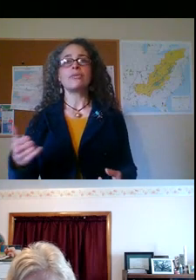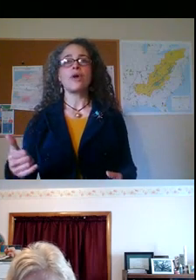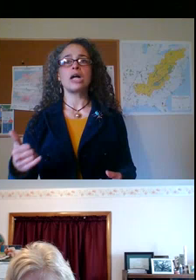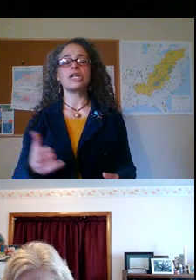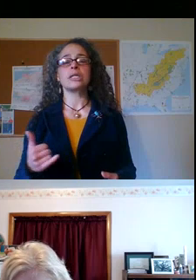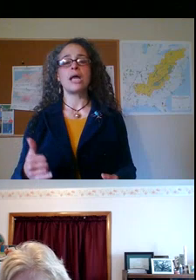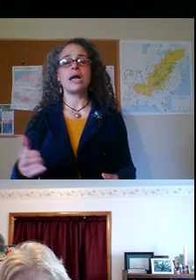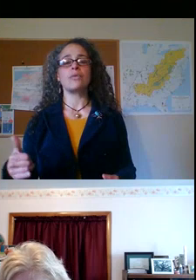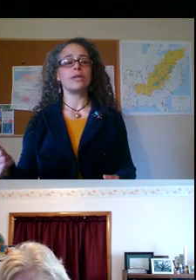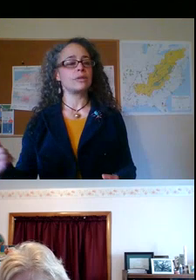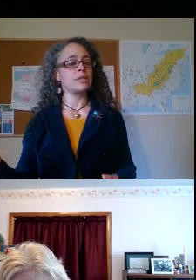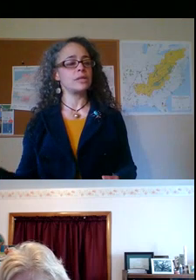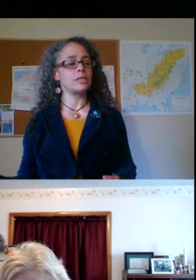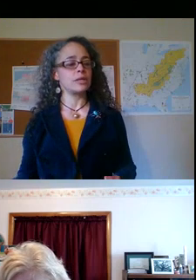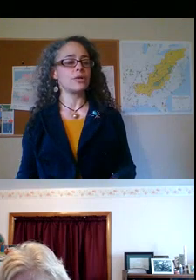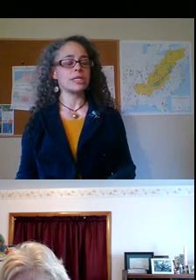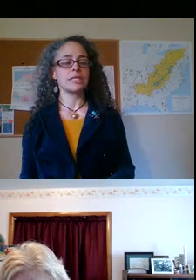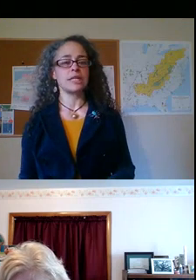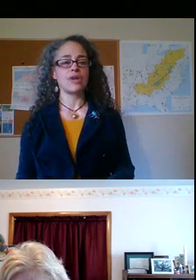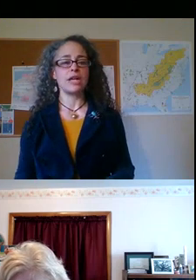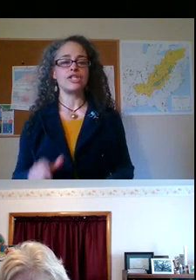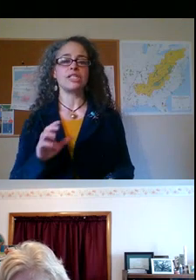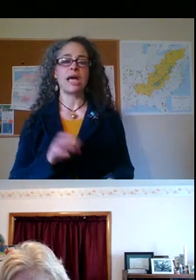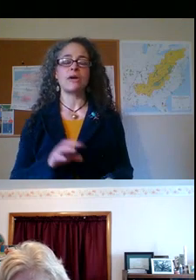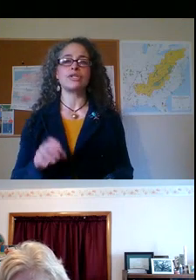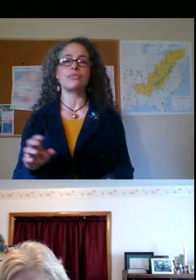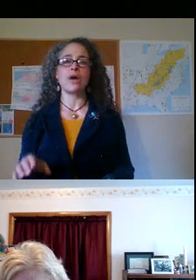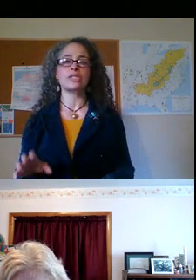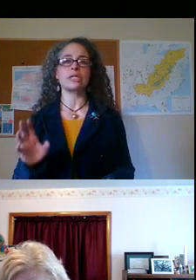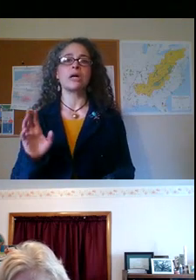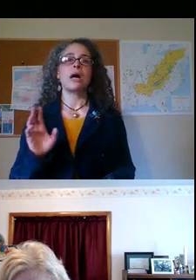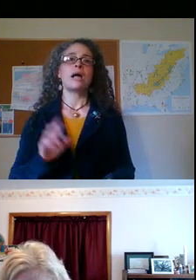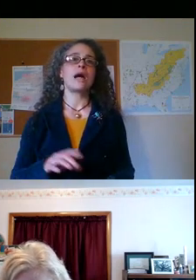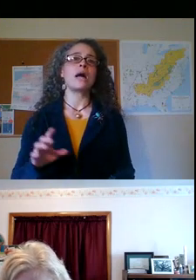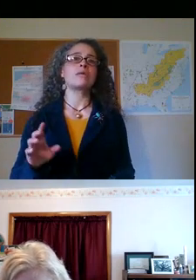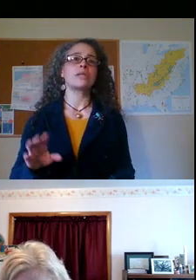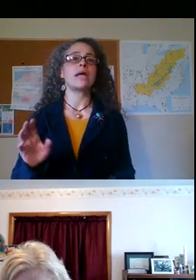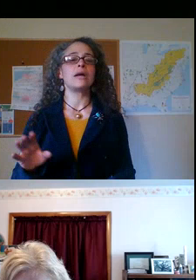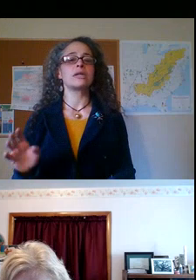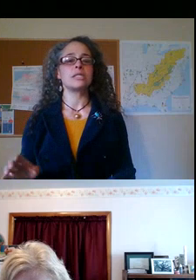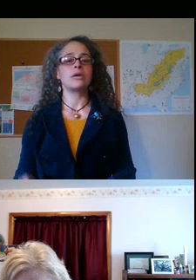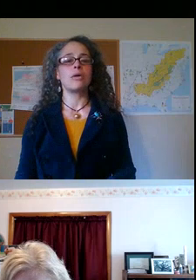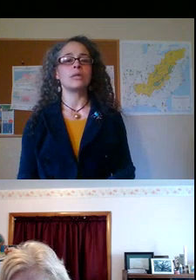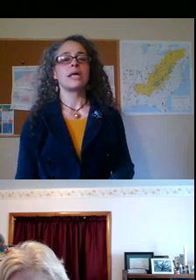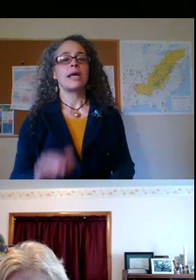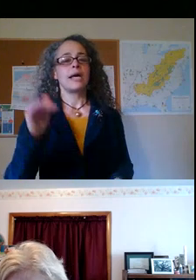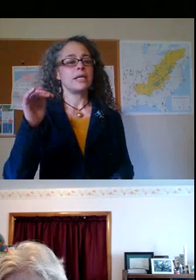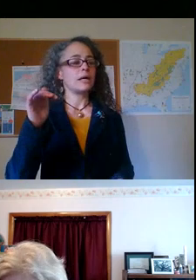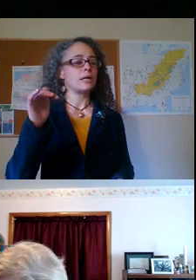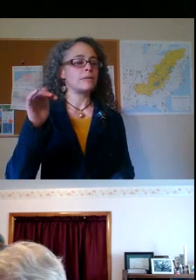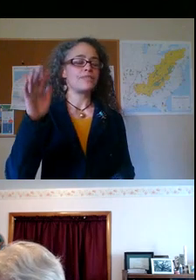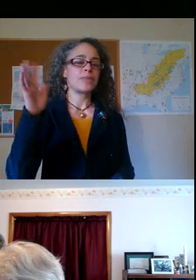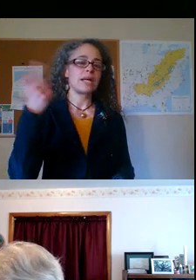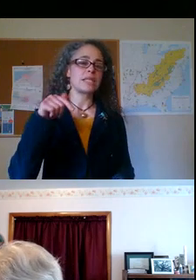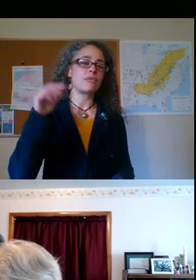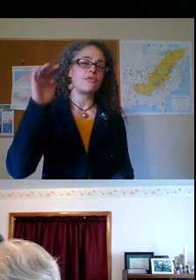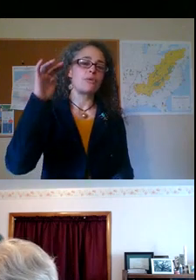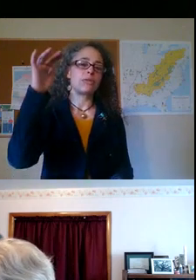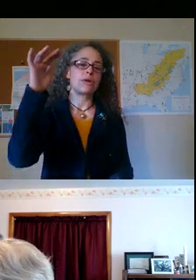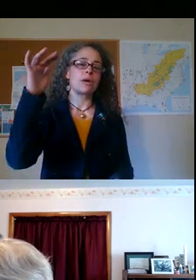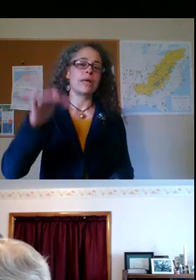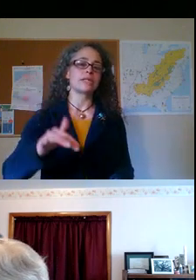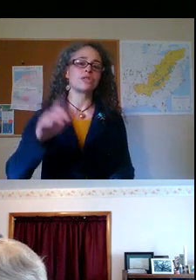how does your project align with the New York State strategies? How does your project align with the ARC goals? And like